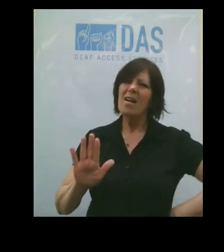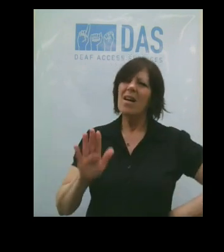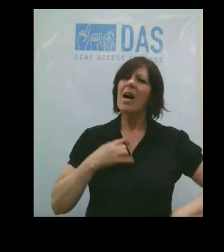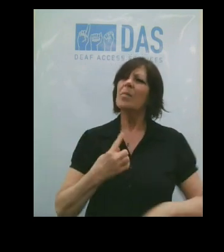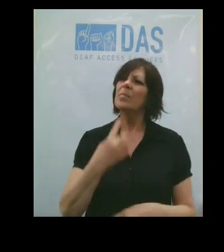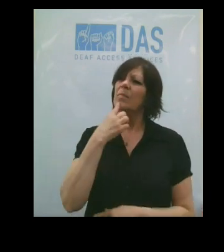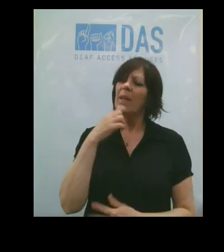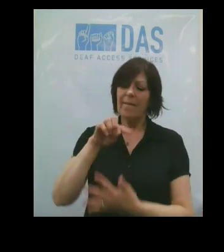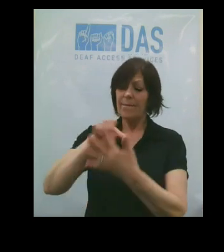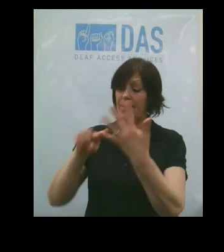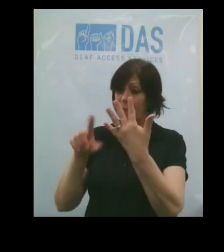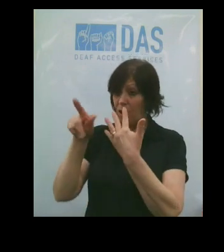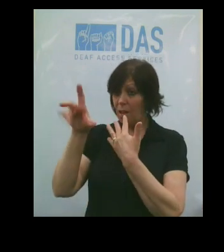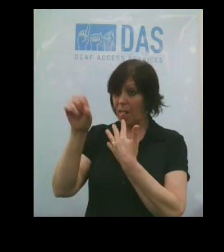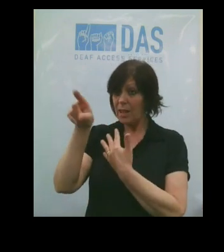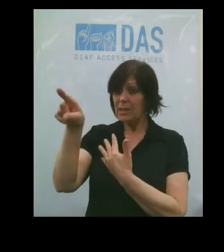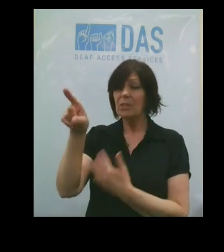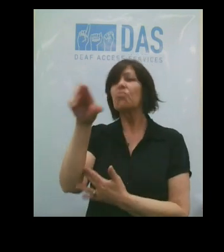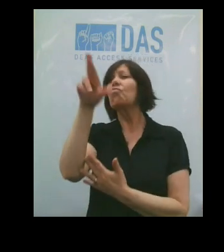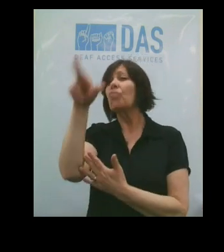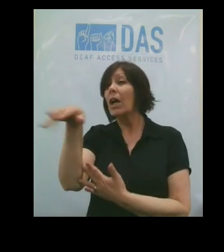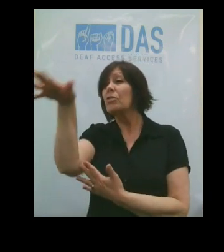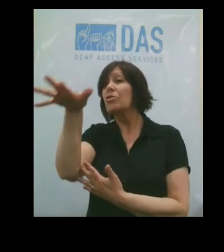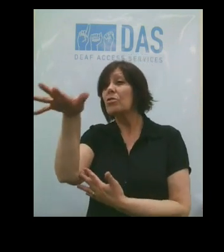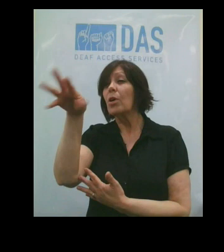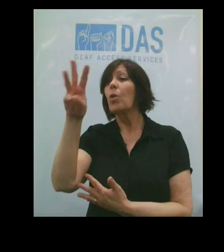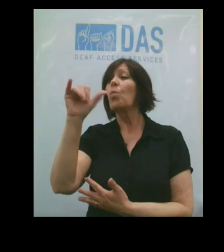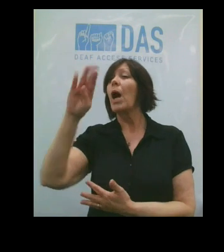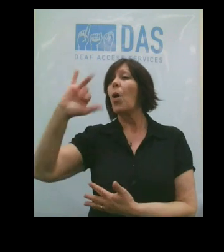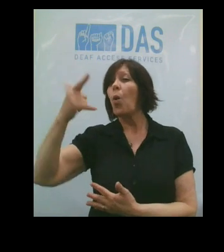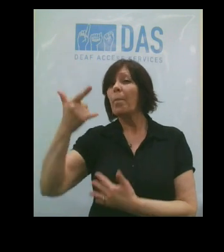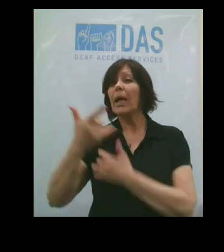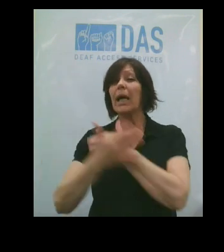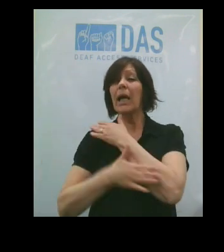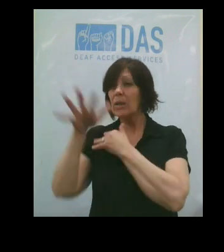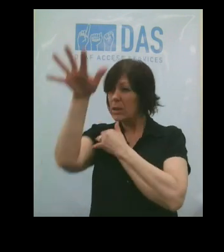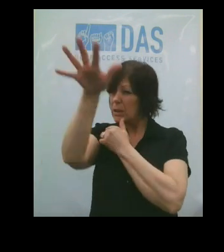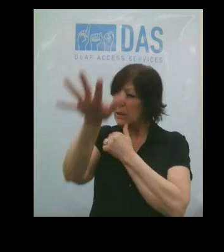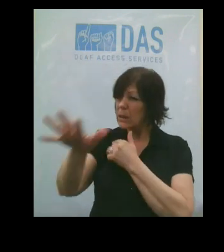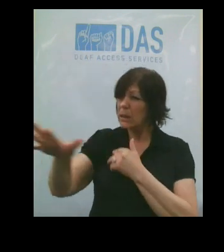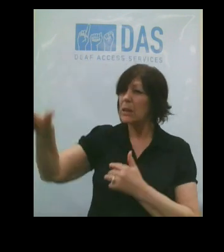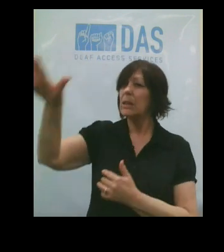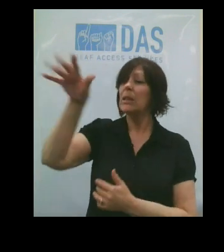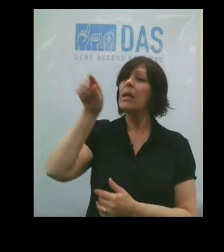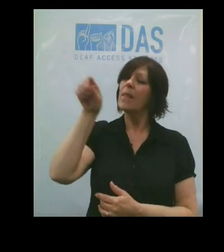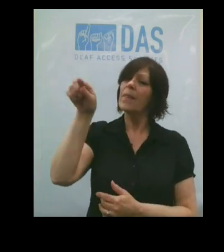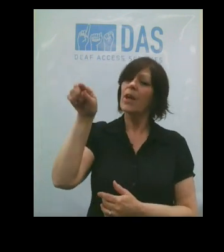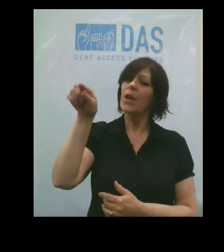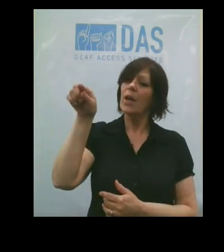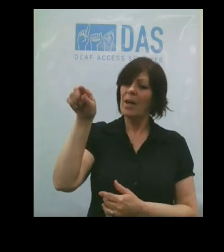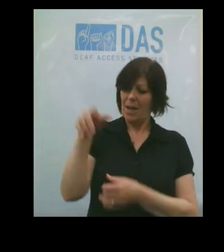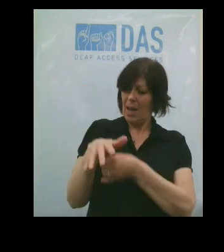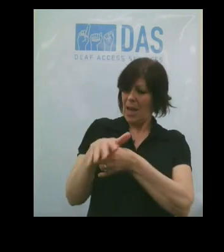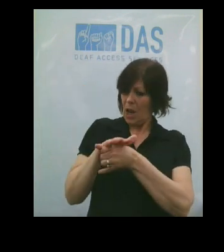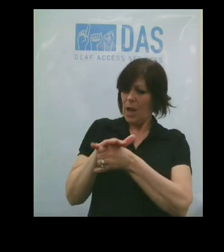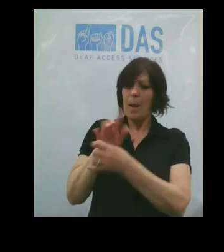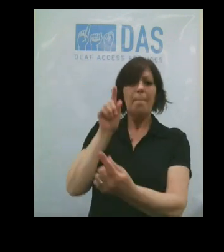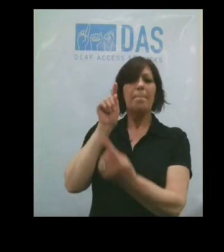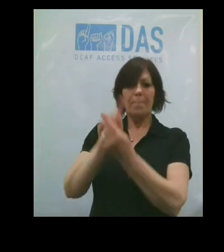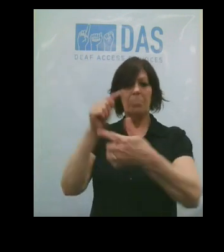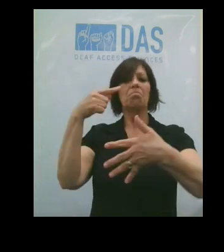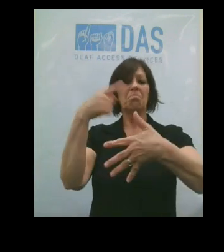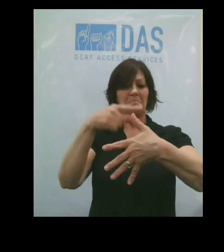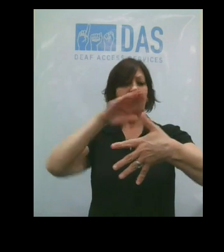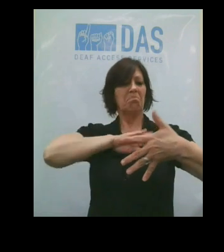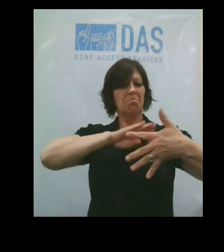see the Finger Lakes region, where Rochester is, but also includes Wyoming and Genesee County, included as an area that meets the metrics, even